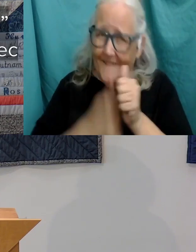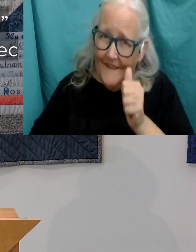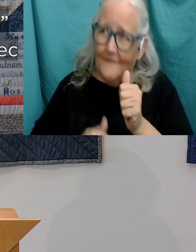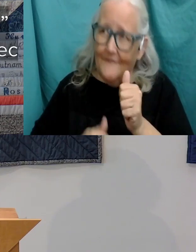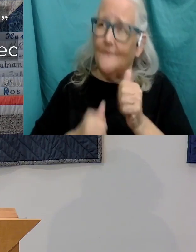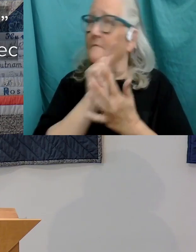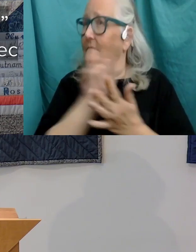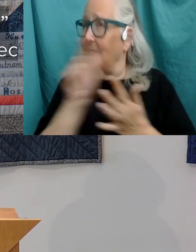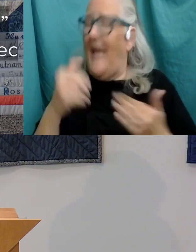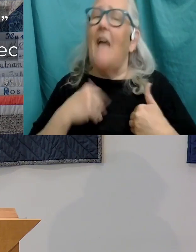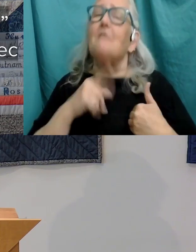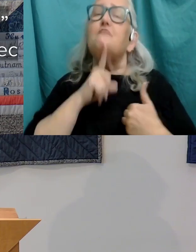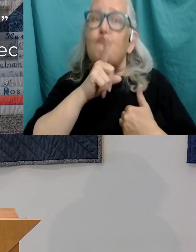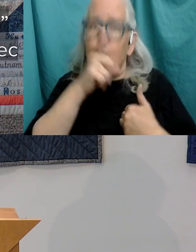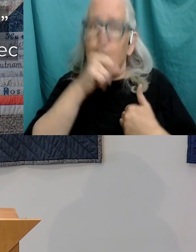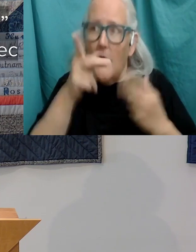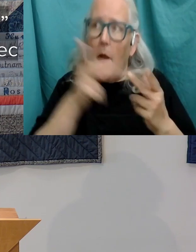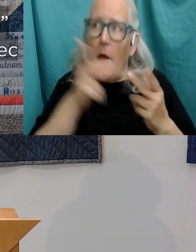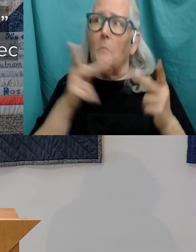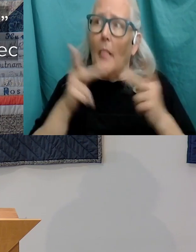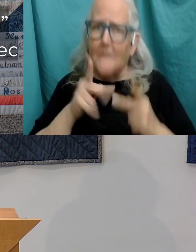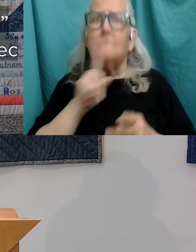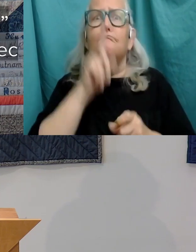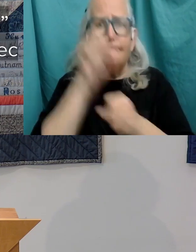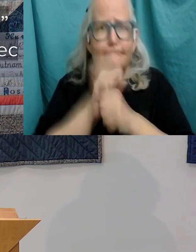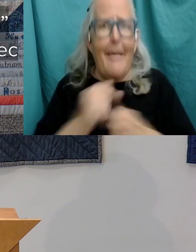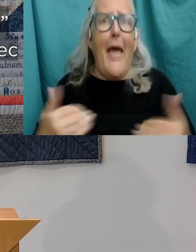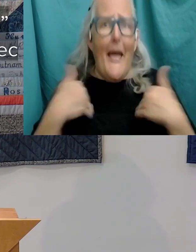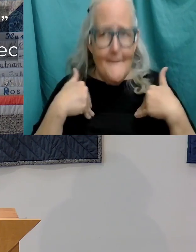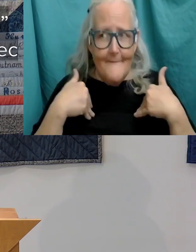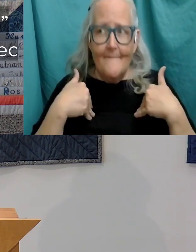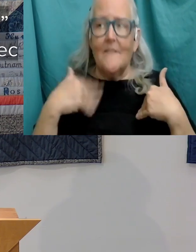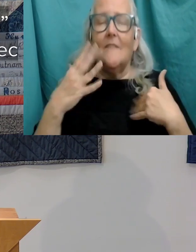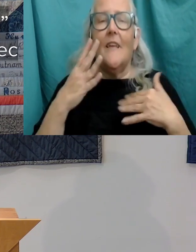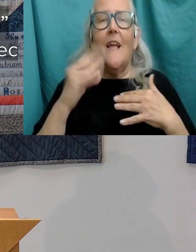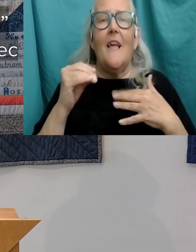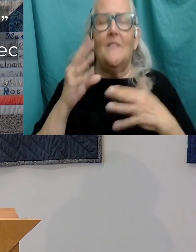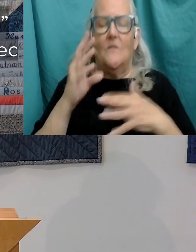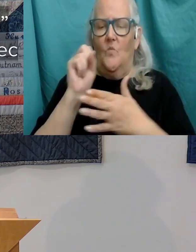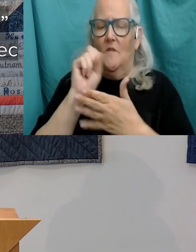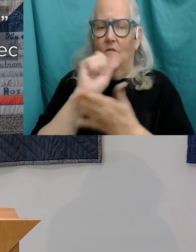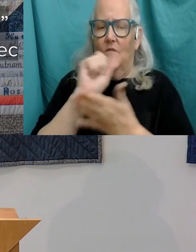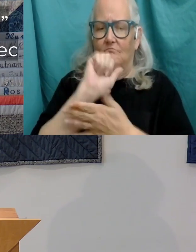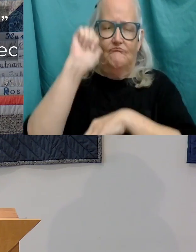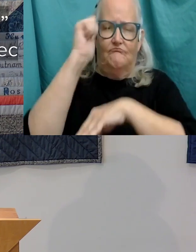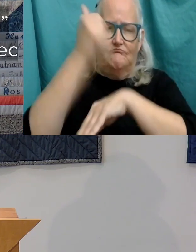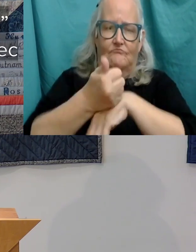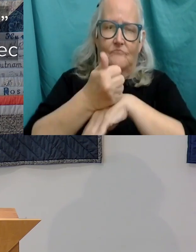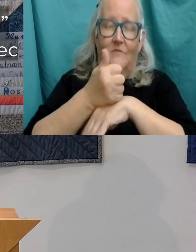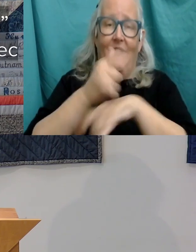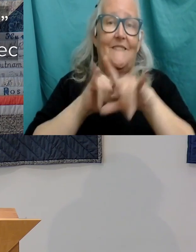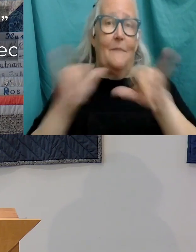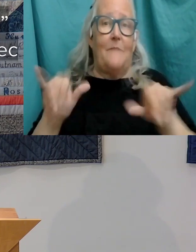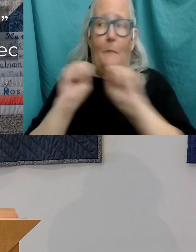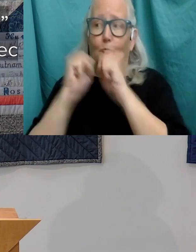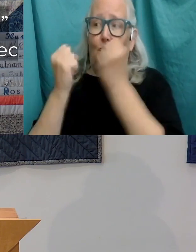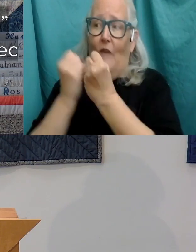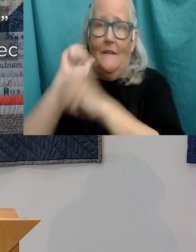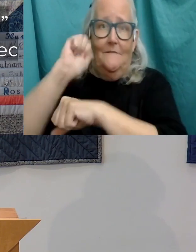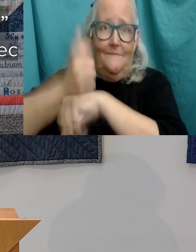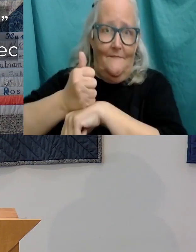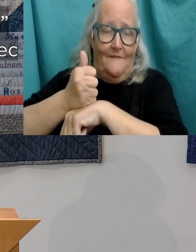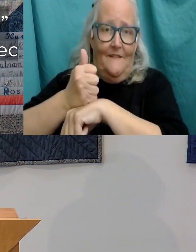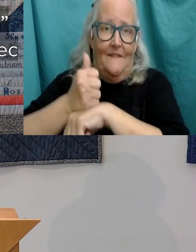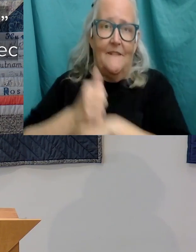do exist, and that are formed in the very founding of society, which are something like counter sites,